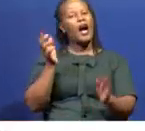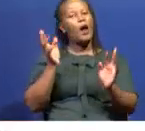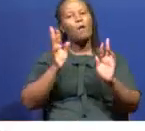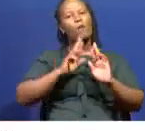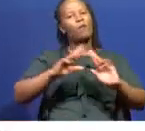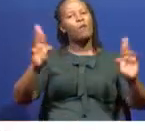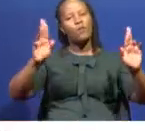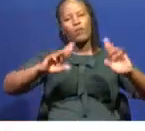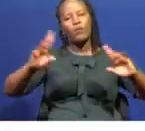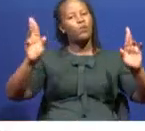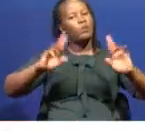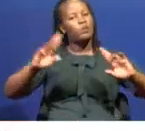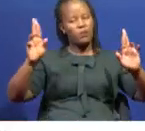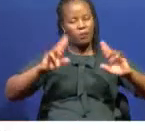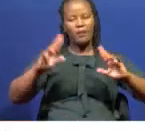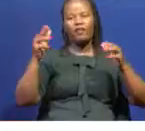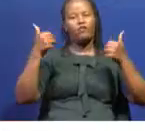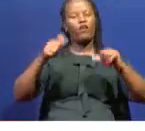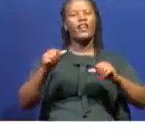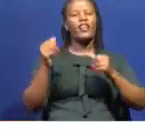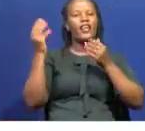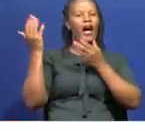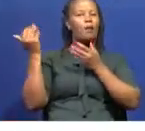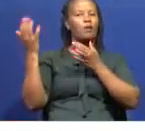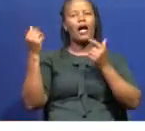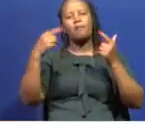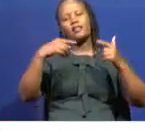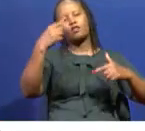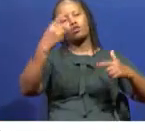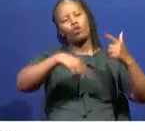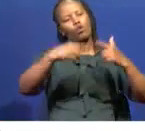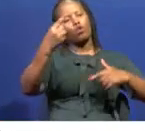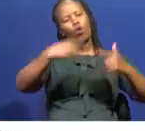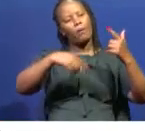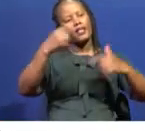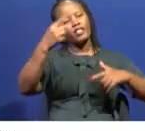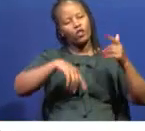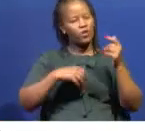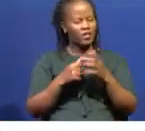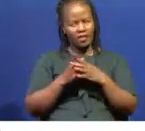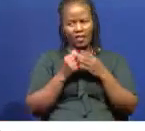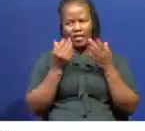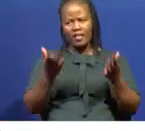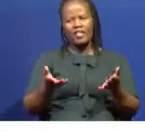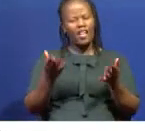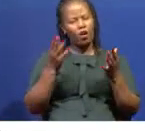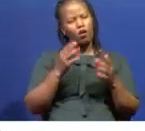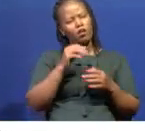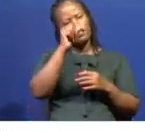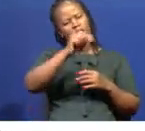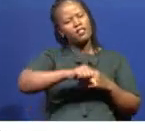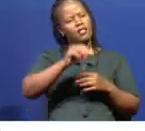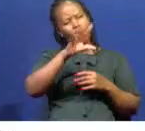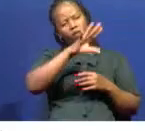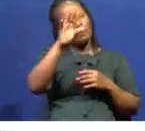the upcoming tours. Yeah. What are they doing right? The South Africans, what are they doing